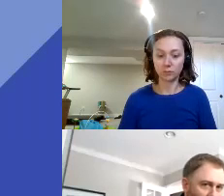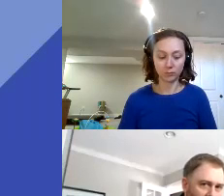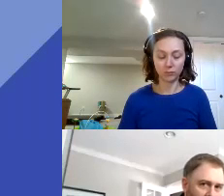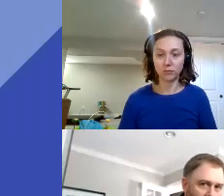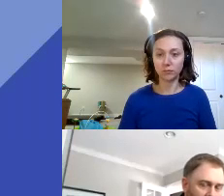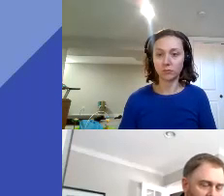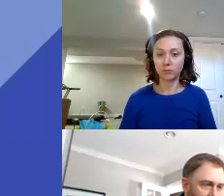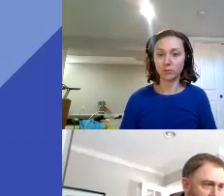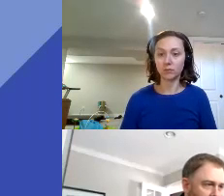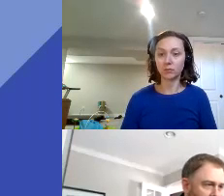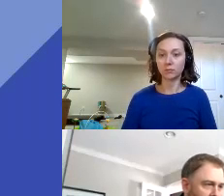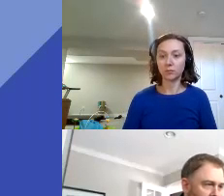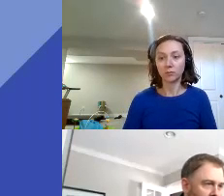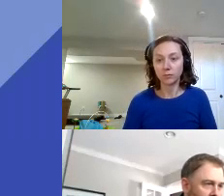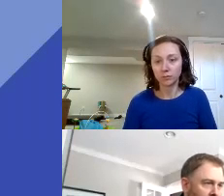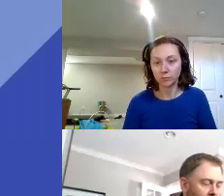creating a product like this.